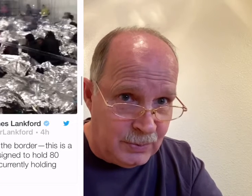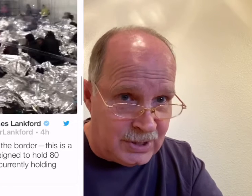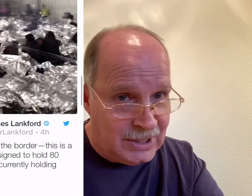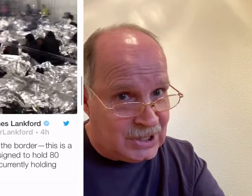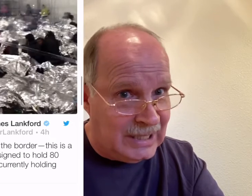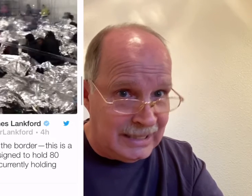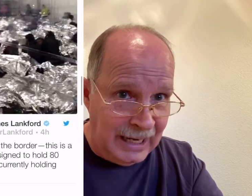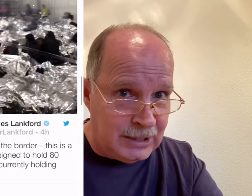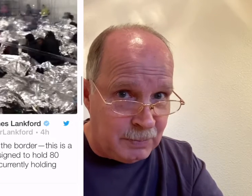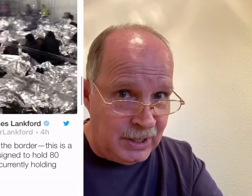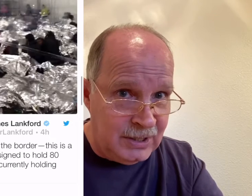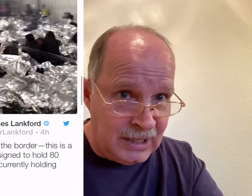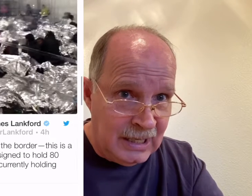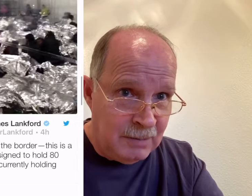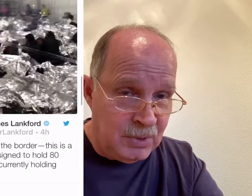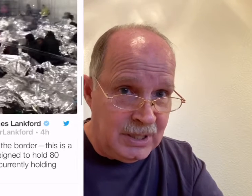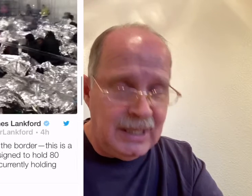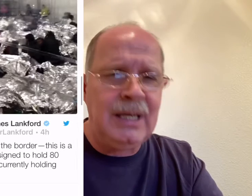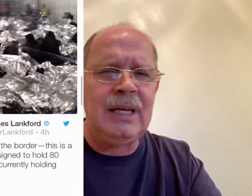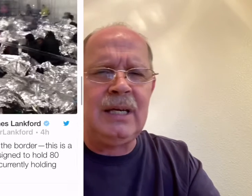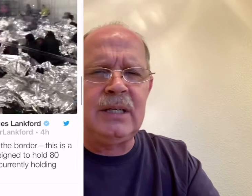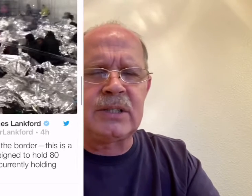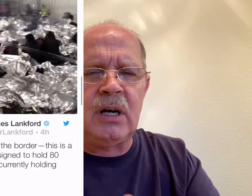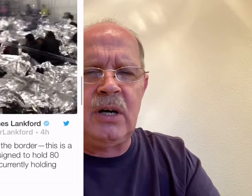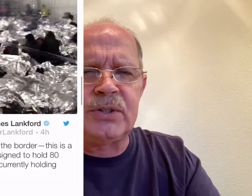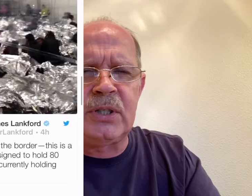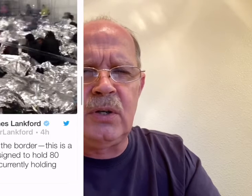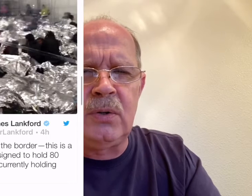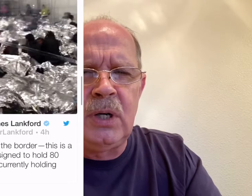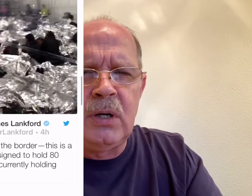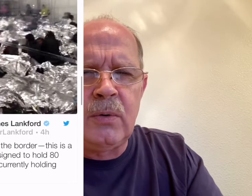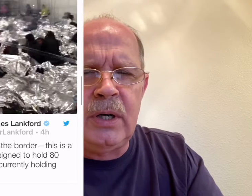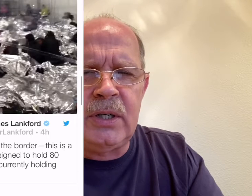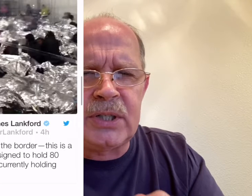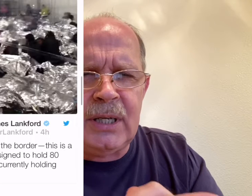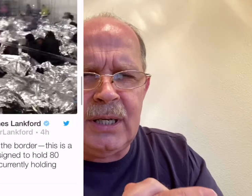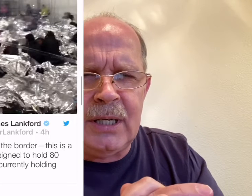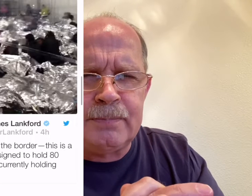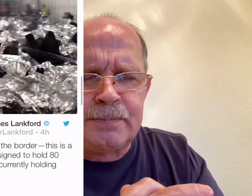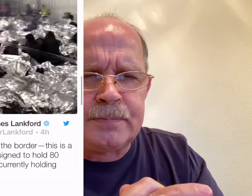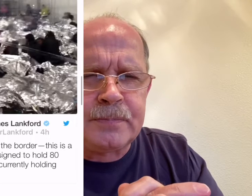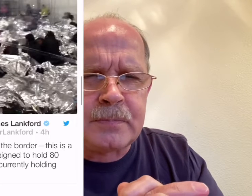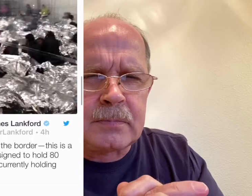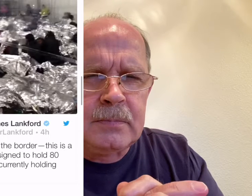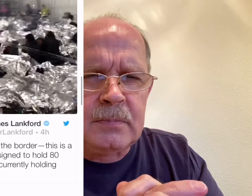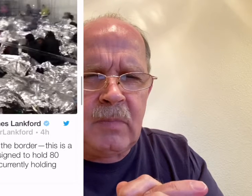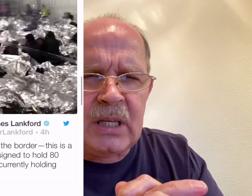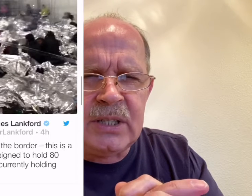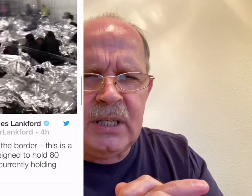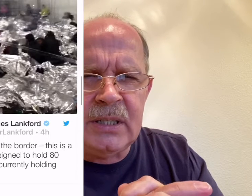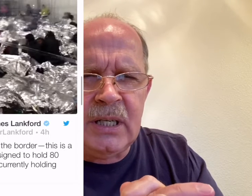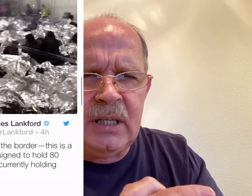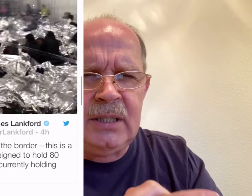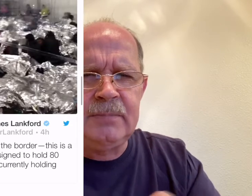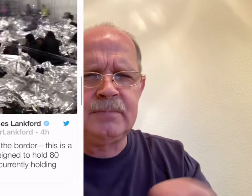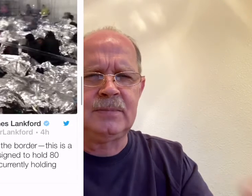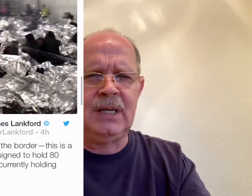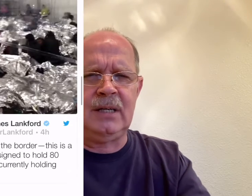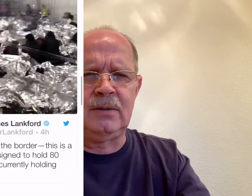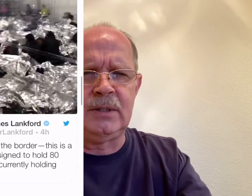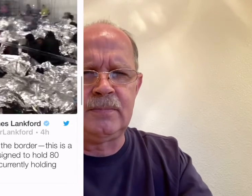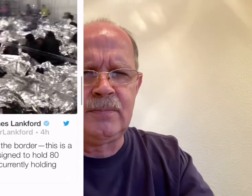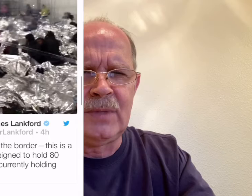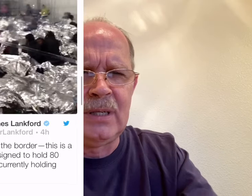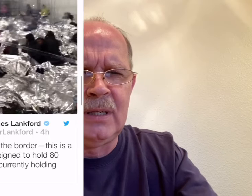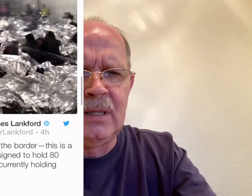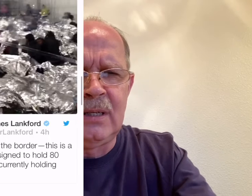Springs, which is the nice place, but he is also, where is he at? Is he at Donna? I